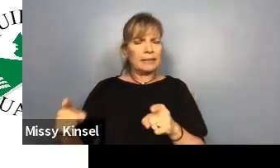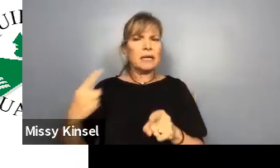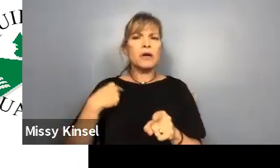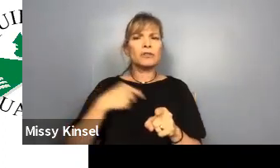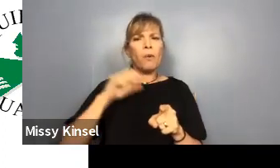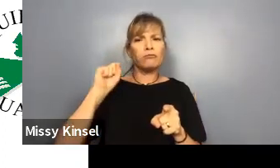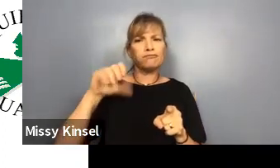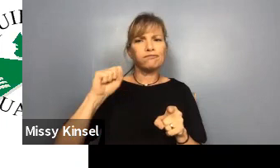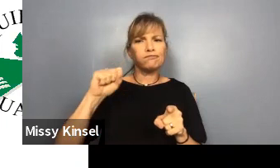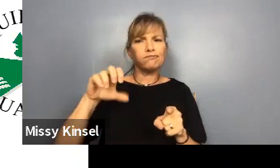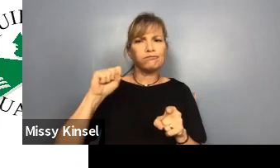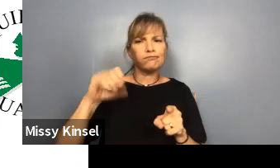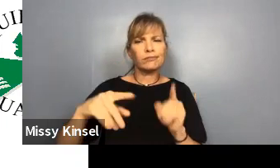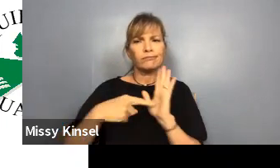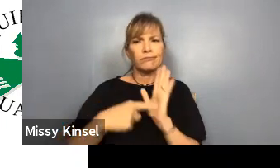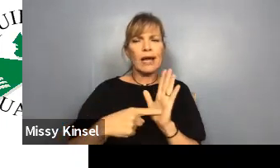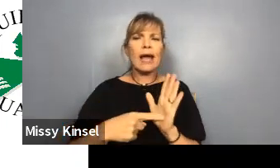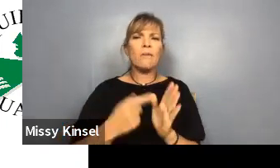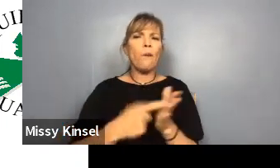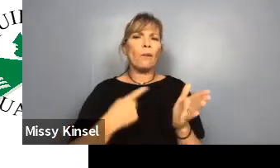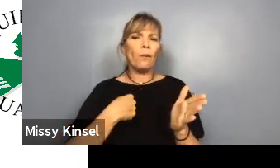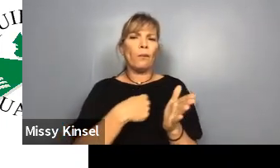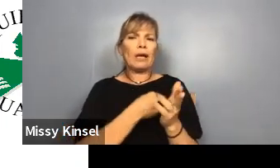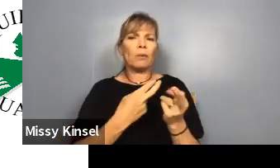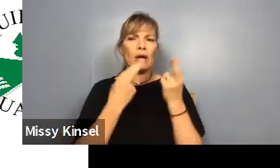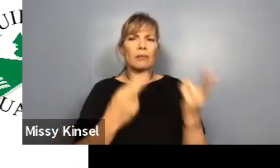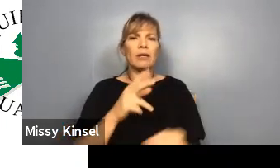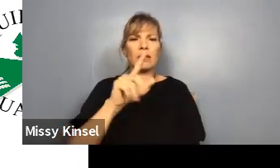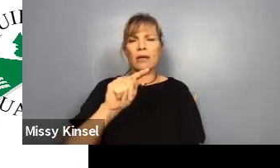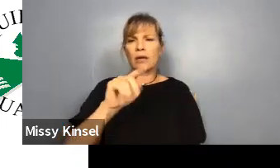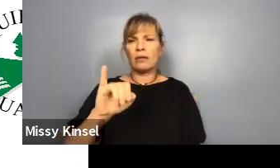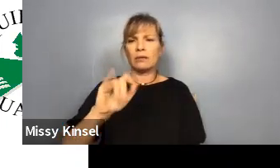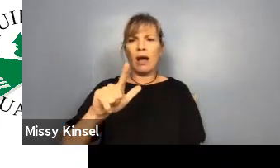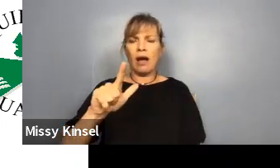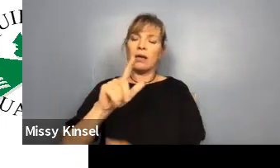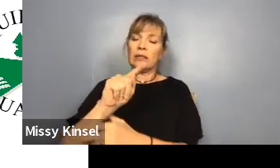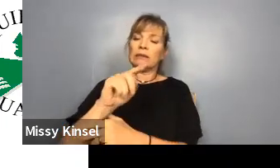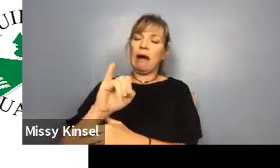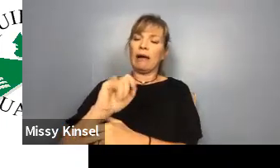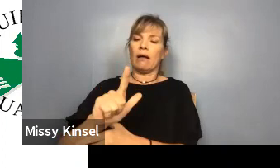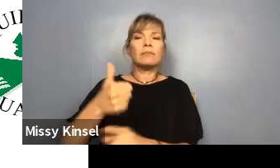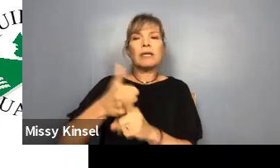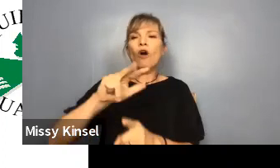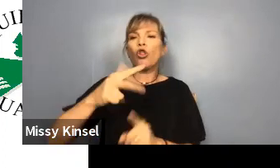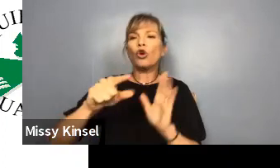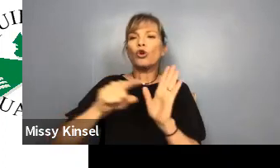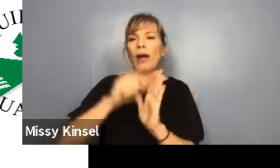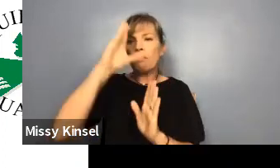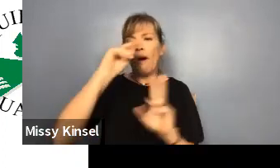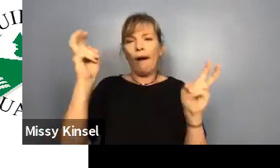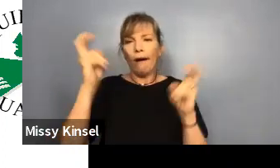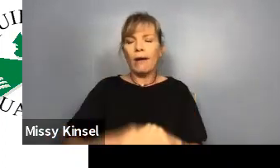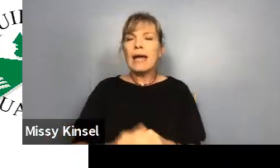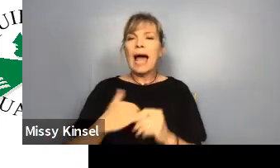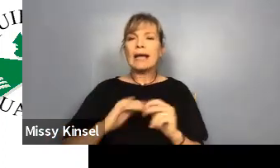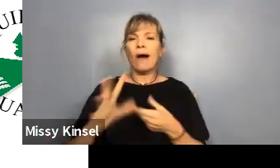through those and kind of what we recommend. So Tyle is a third grader, a hypothetical third grader with